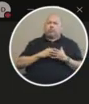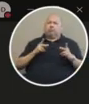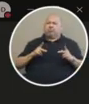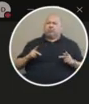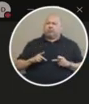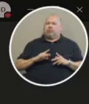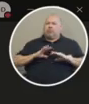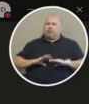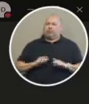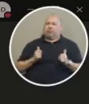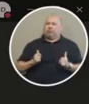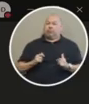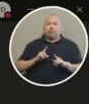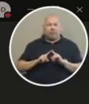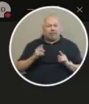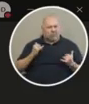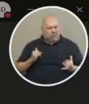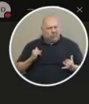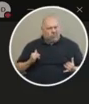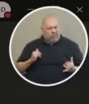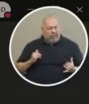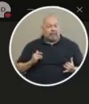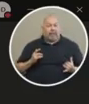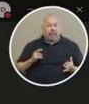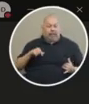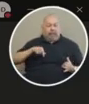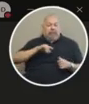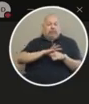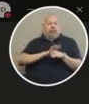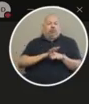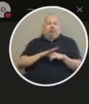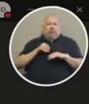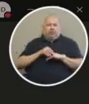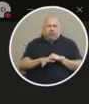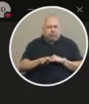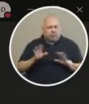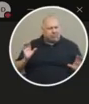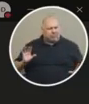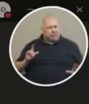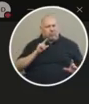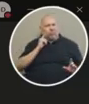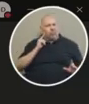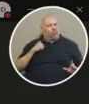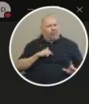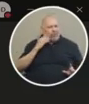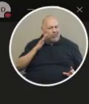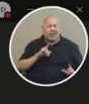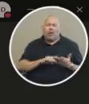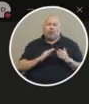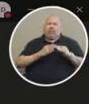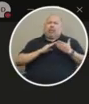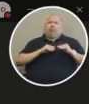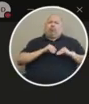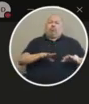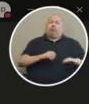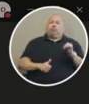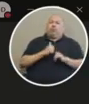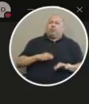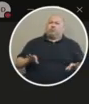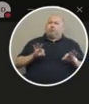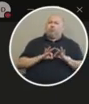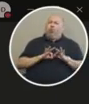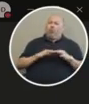just that we don't know the extent of the damage this disease is going to have, not only from a community health perspective, which is the most important